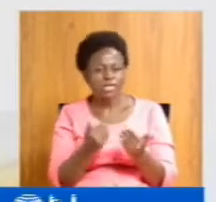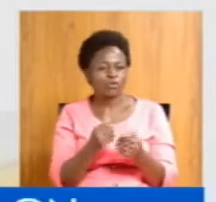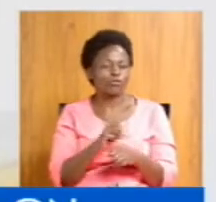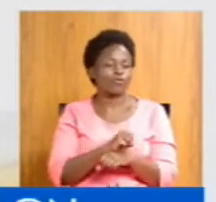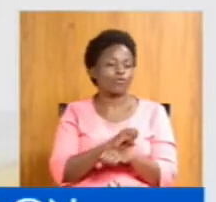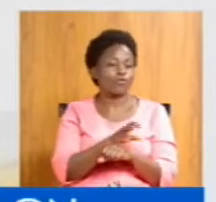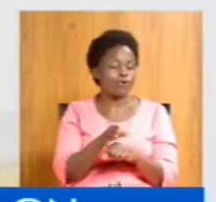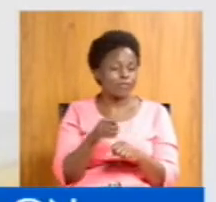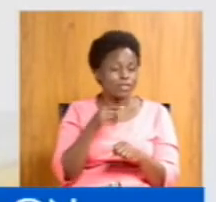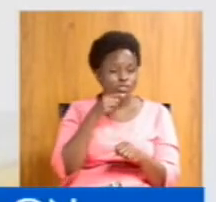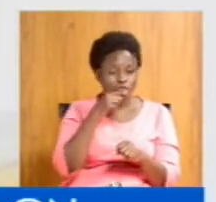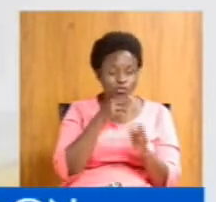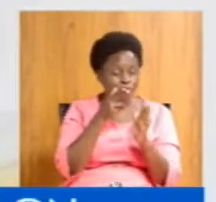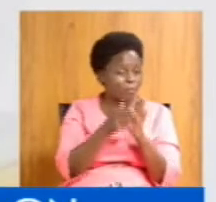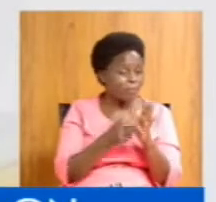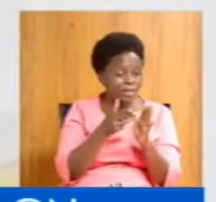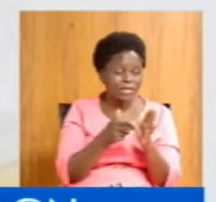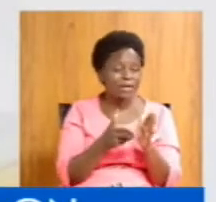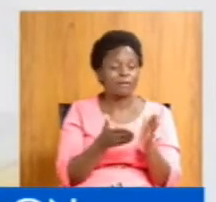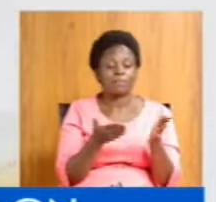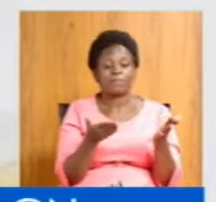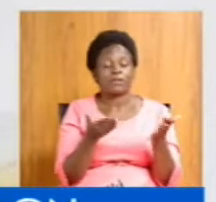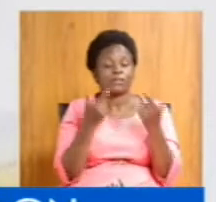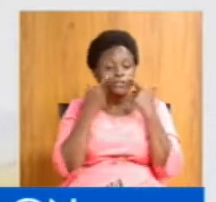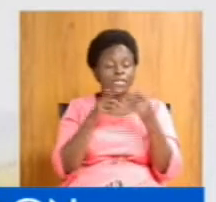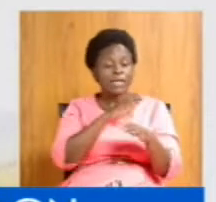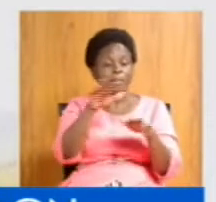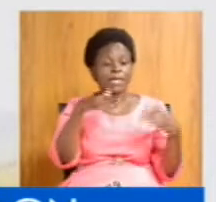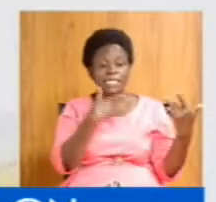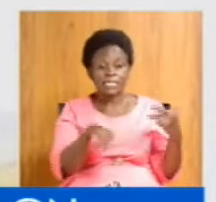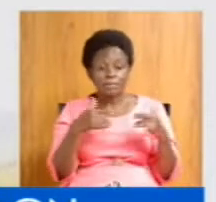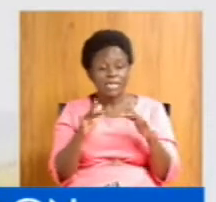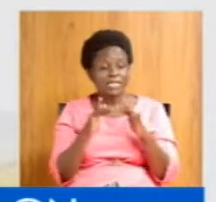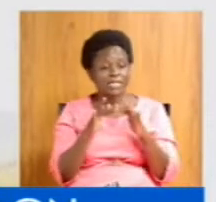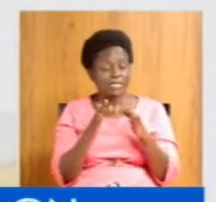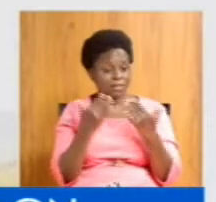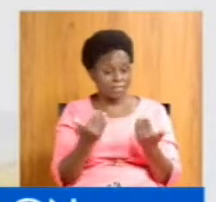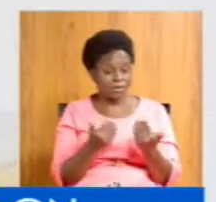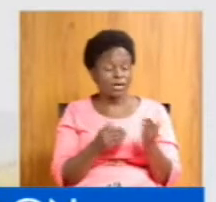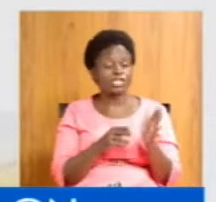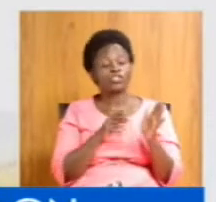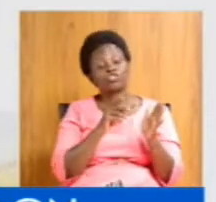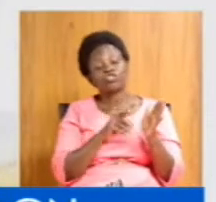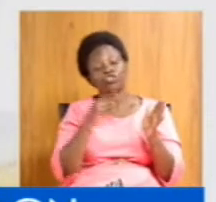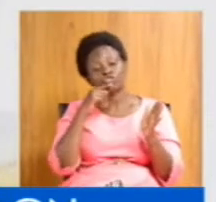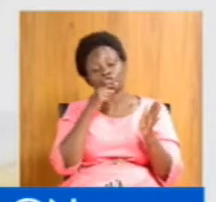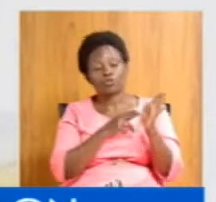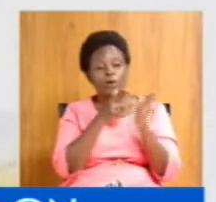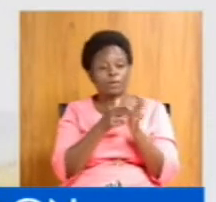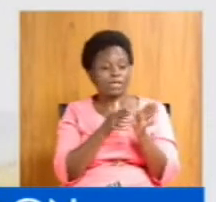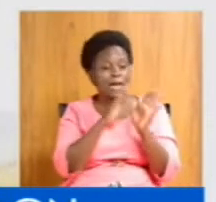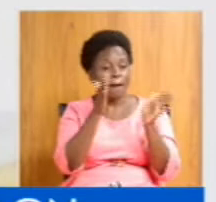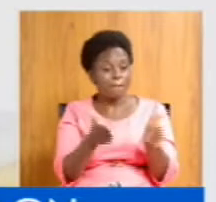is a social media platform. So if you look around, the biggest players in the internet scene right now are social media platforms. So having